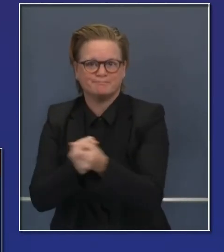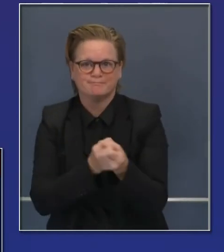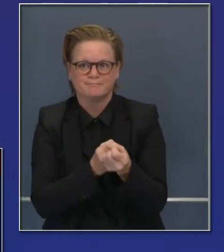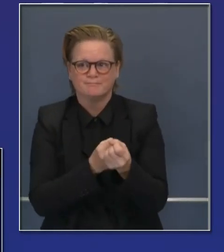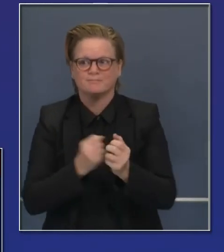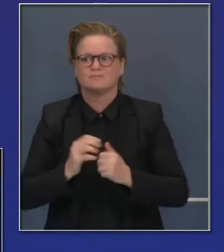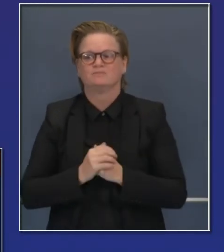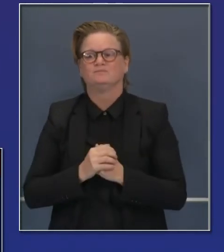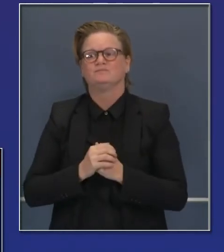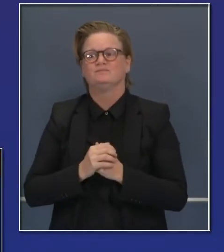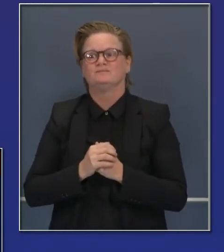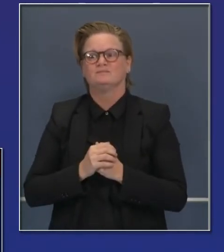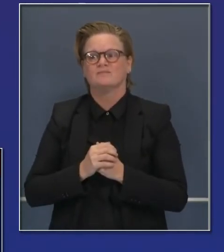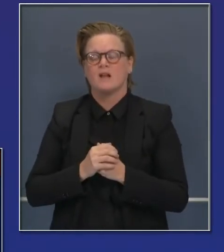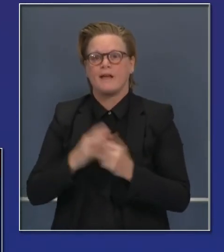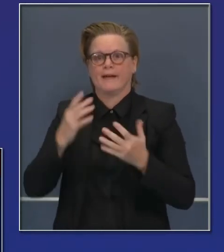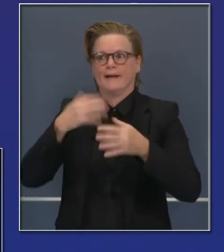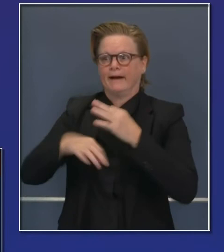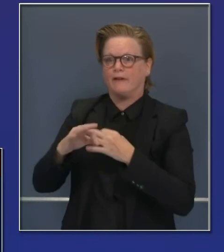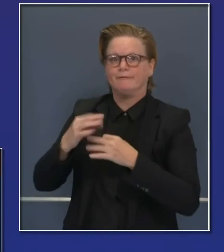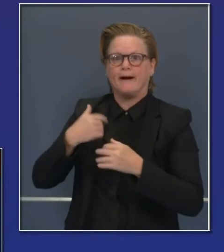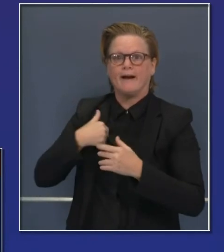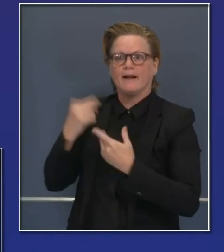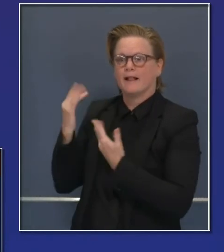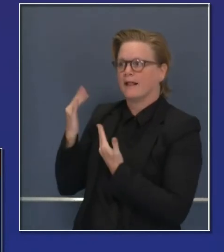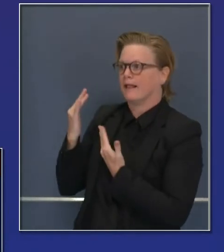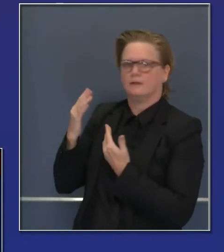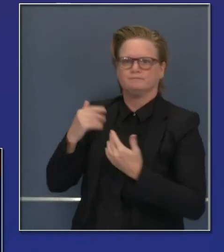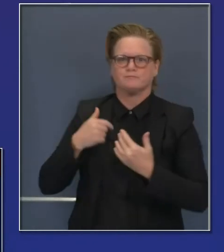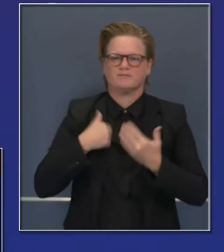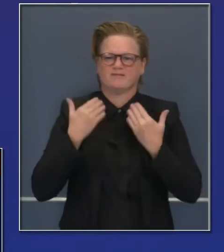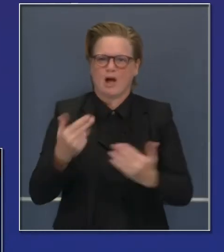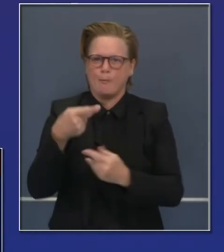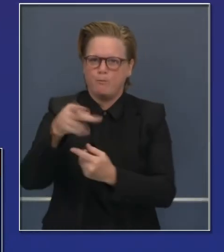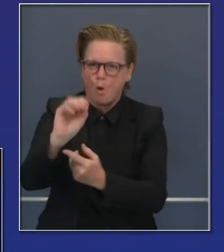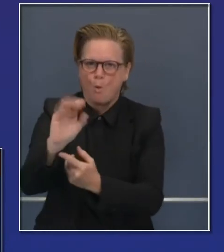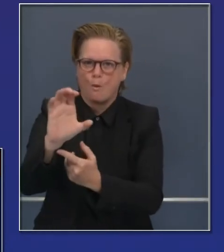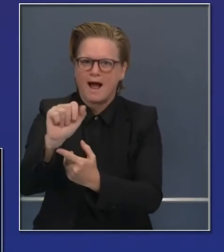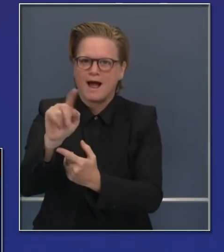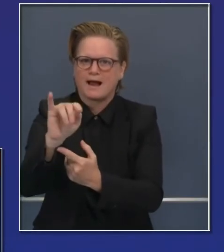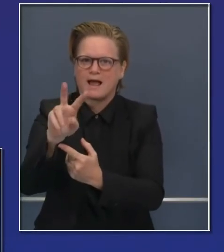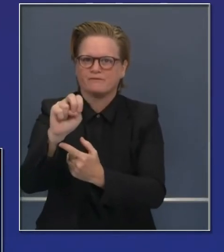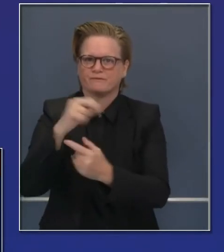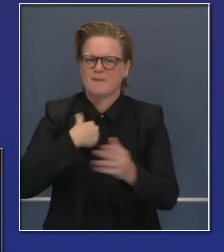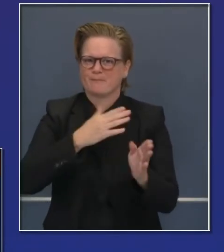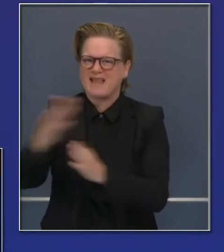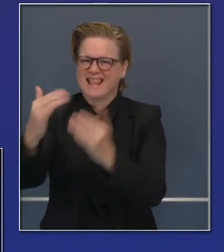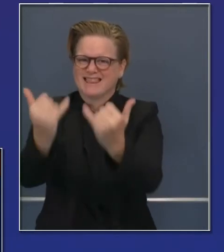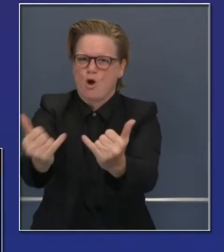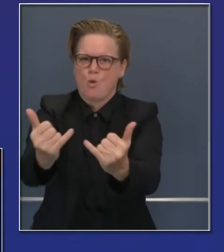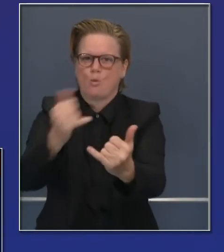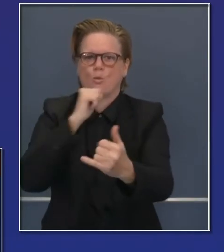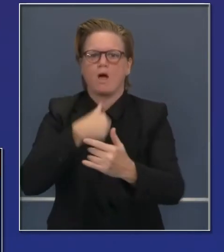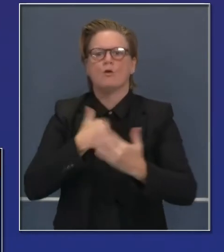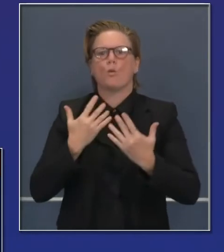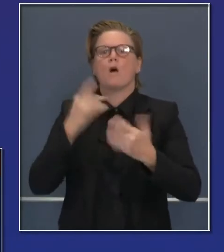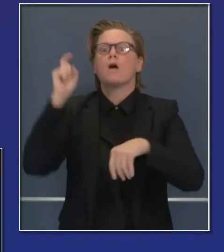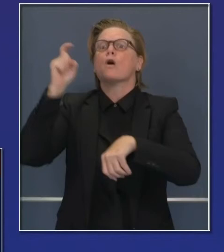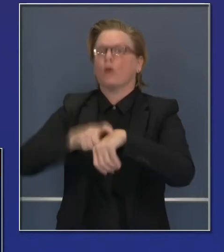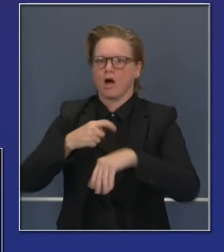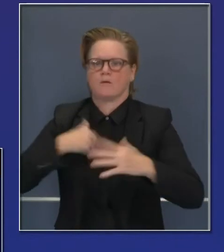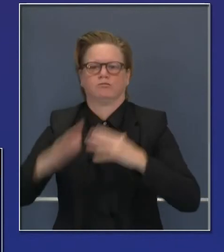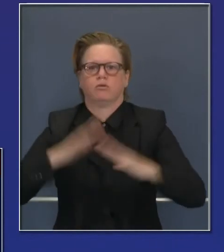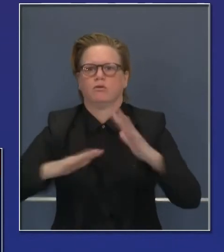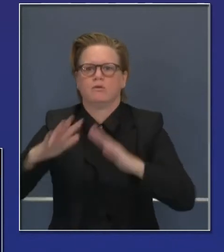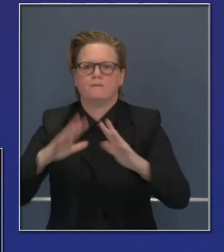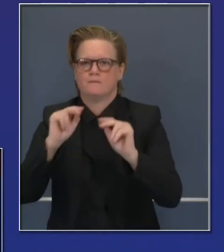capacity in terms of their ability to receive patients. Here is a list of 9 additional facilities. I've referenced a number of